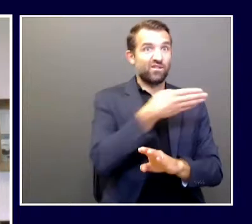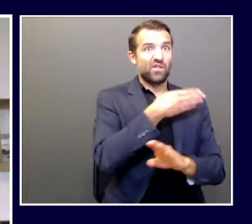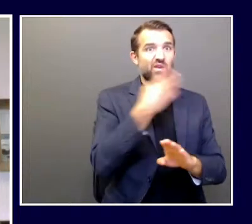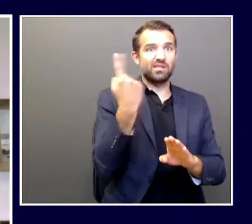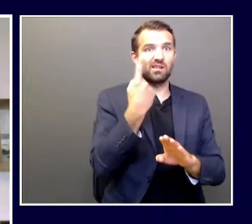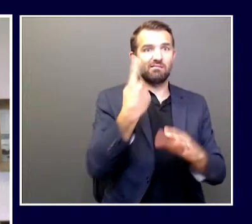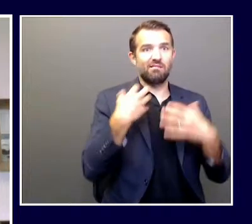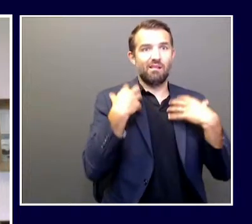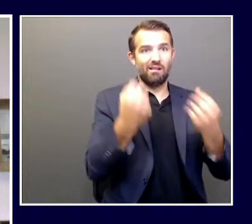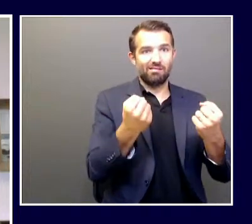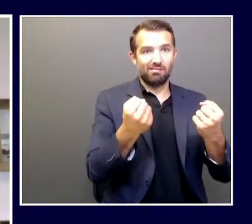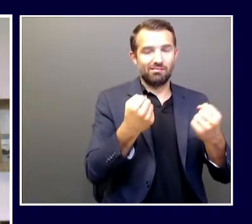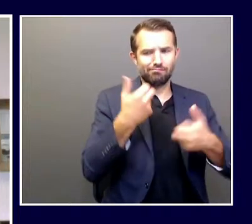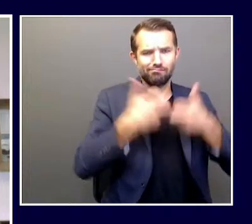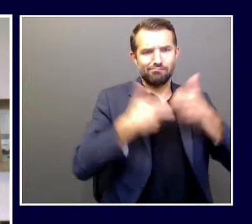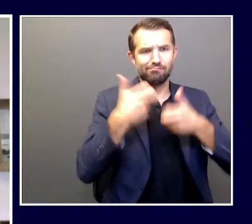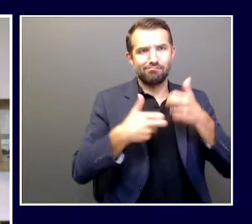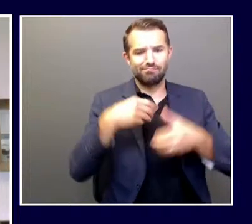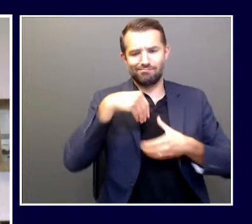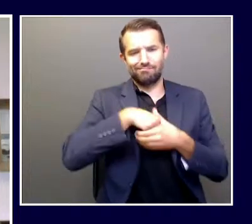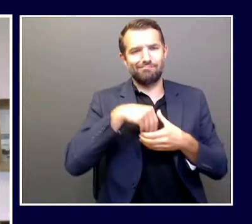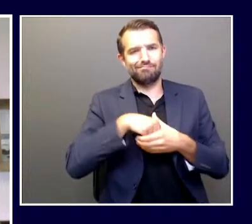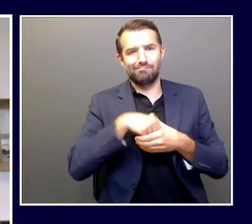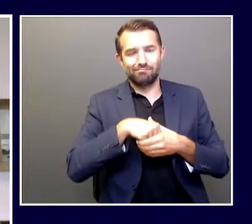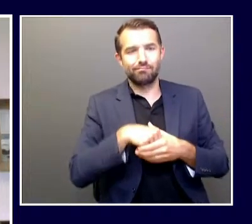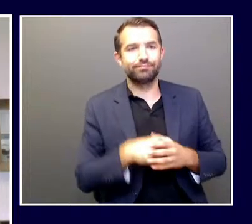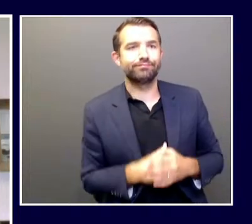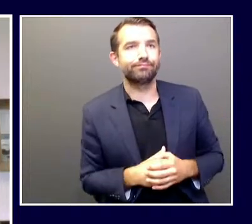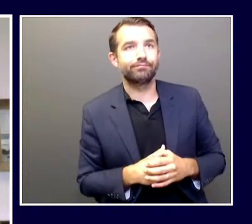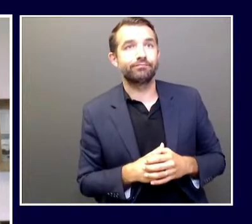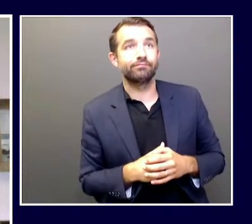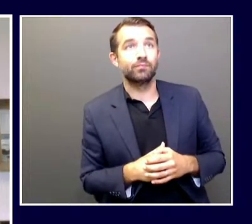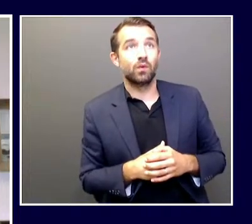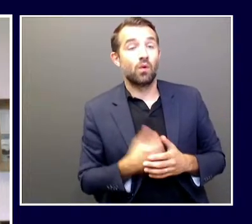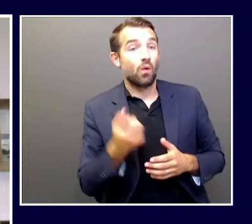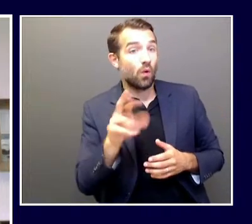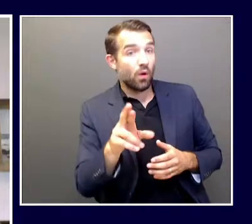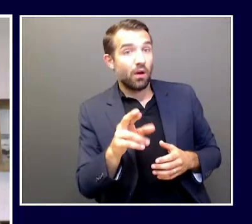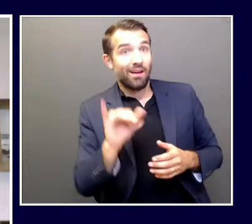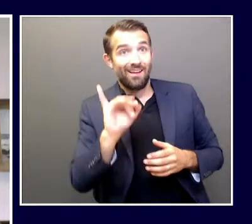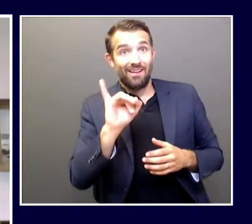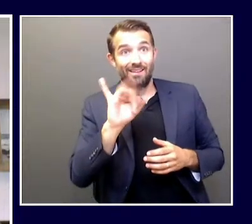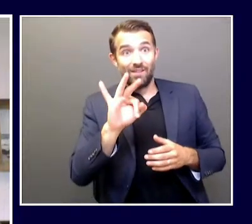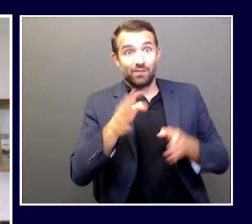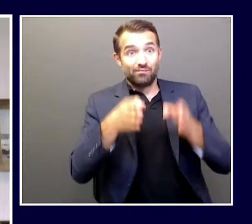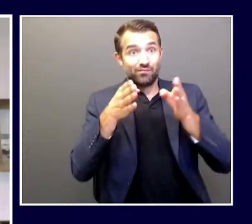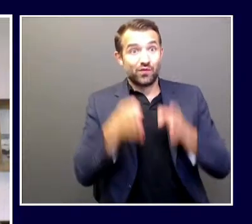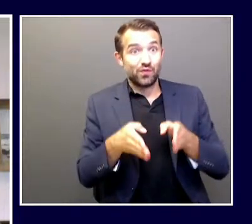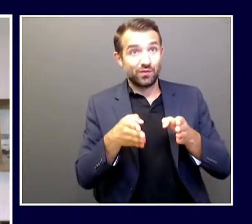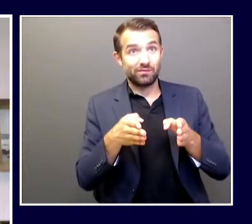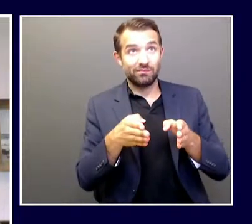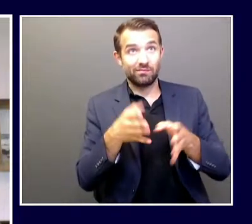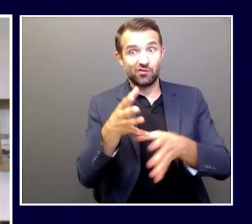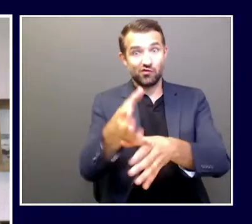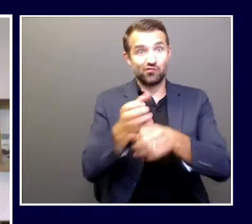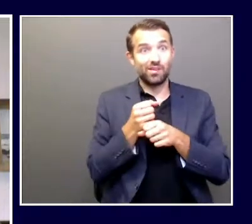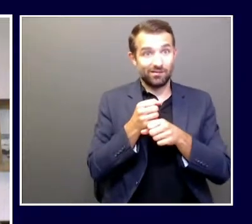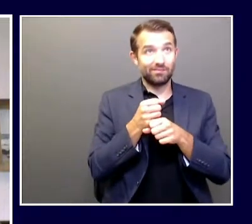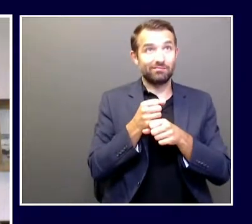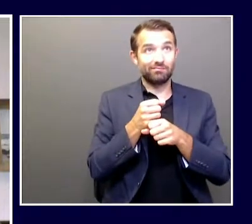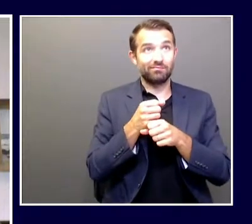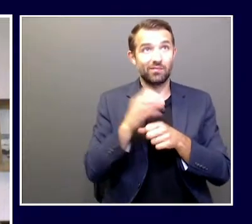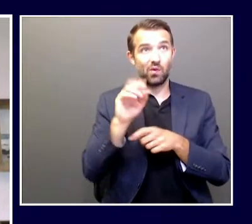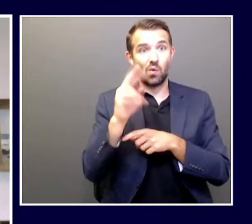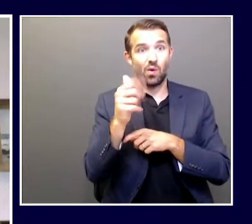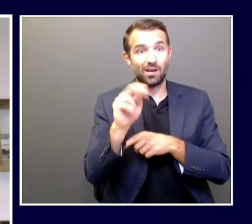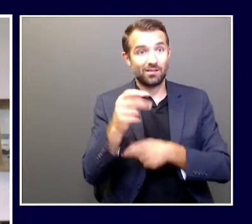seen, individuals who may have been an organ transplant recipient or something of that nature and were immune suppressed. So they already had a